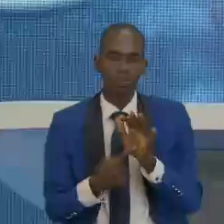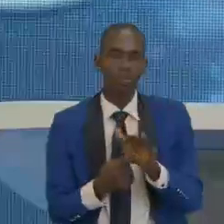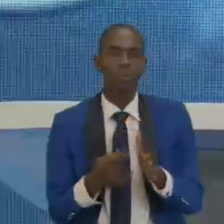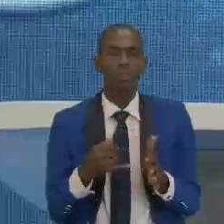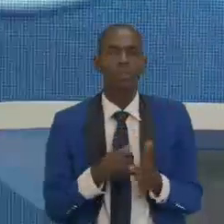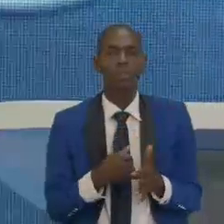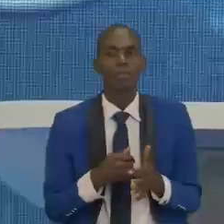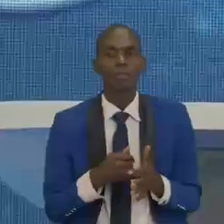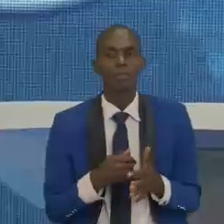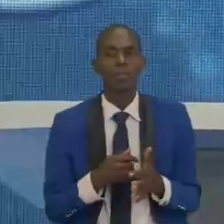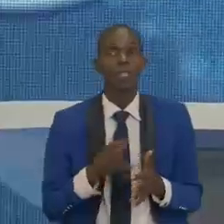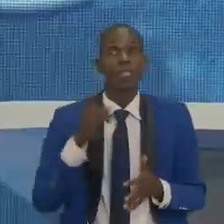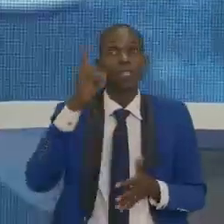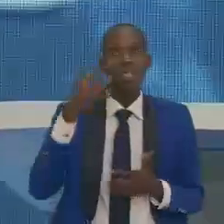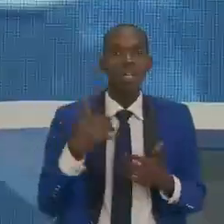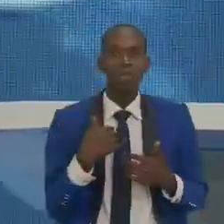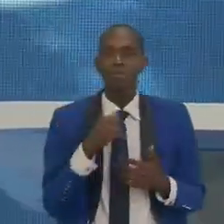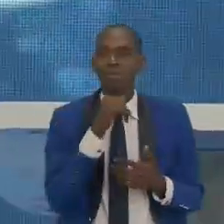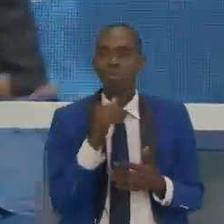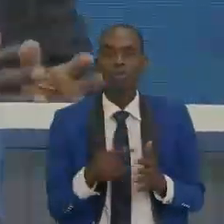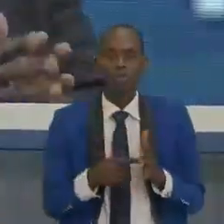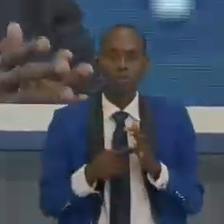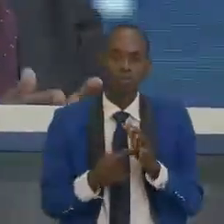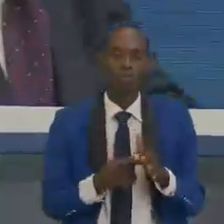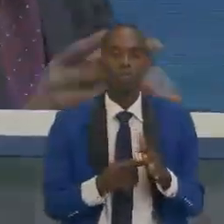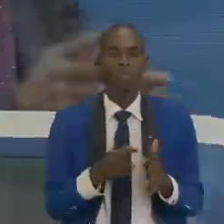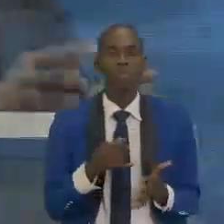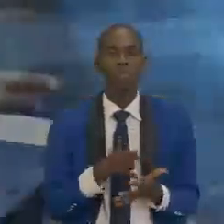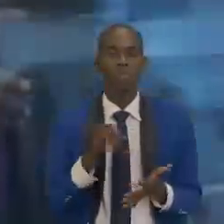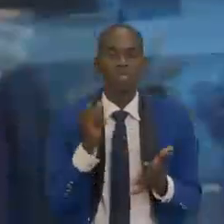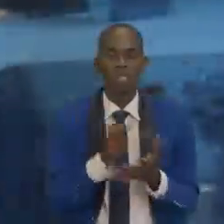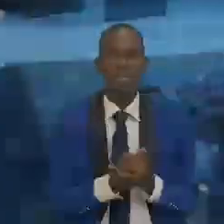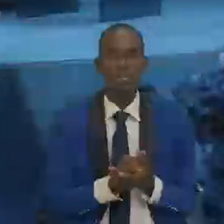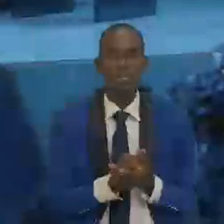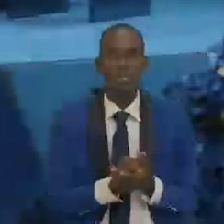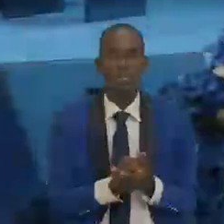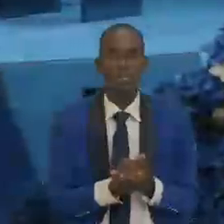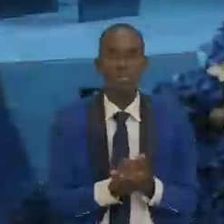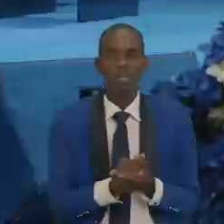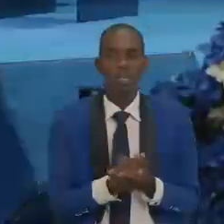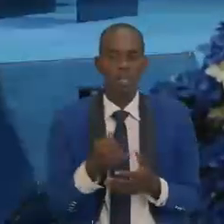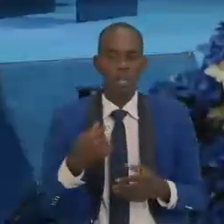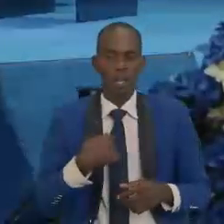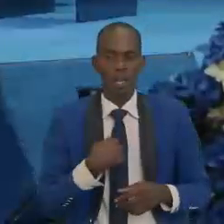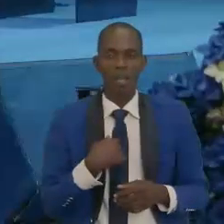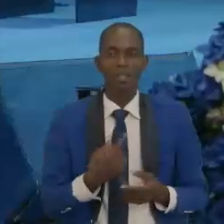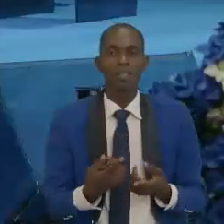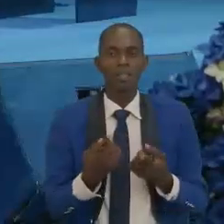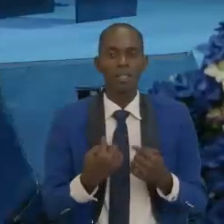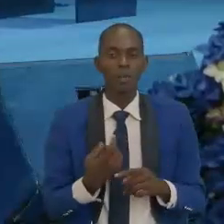They have known surely that I came out from